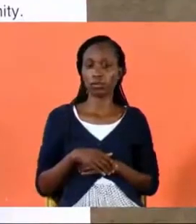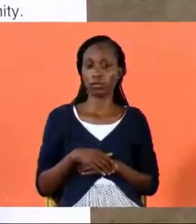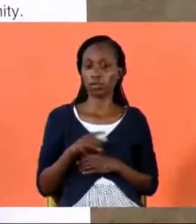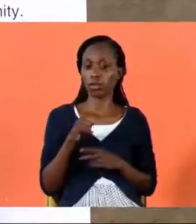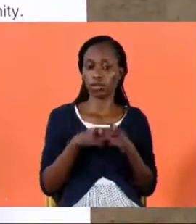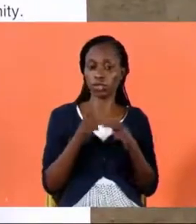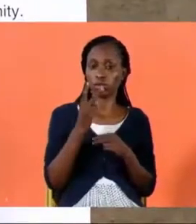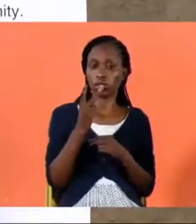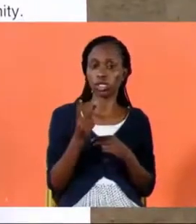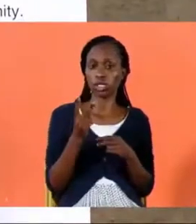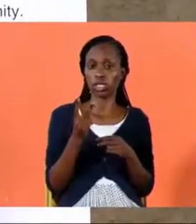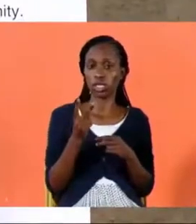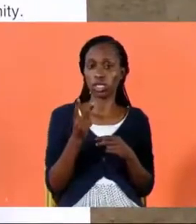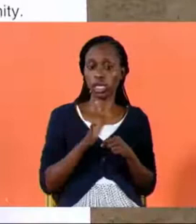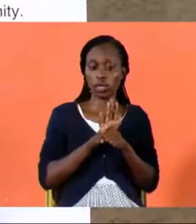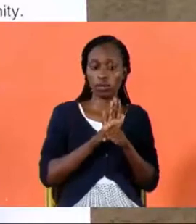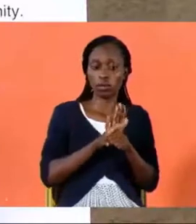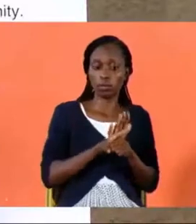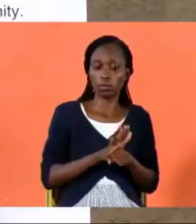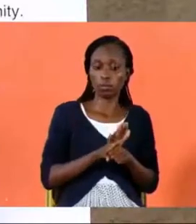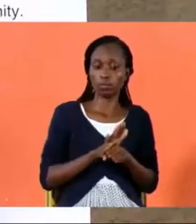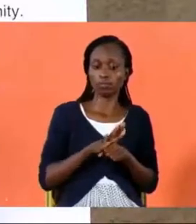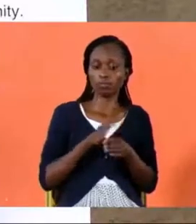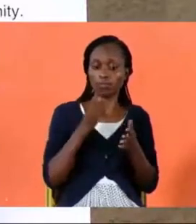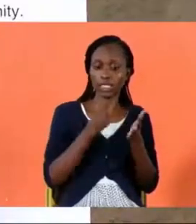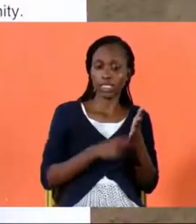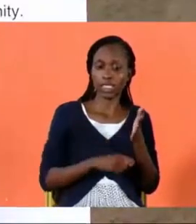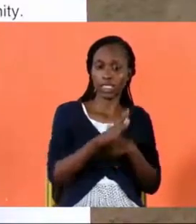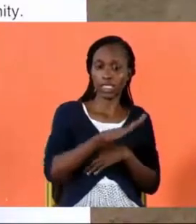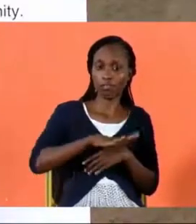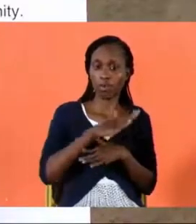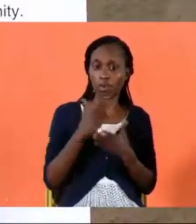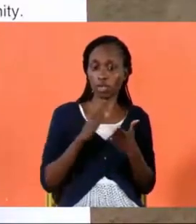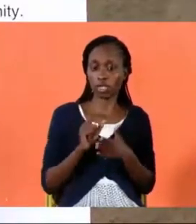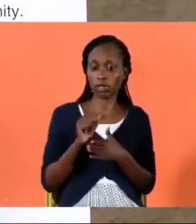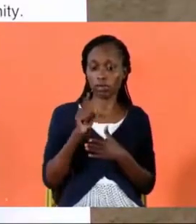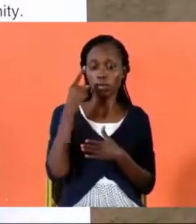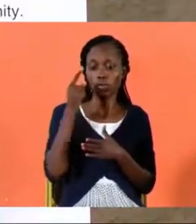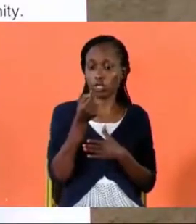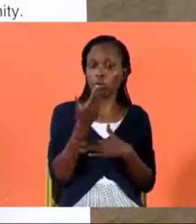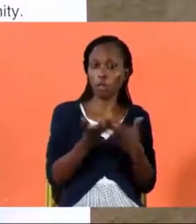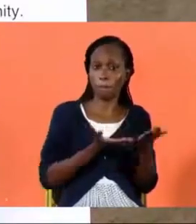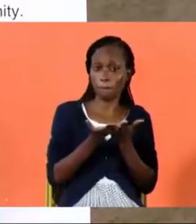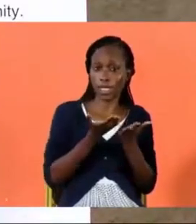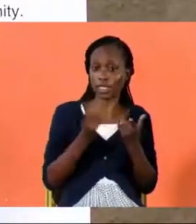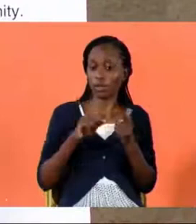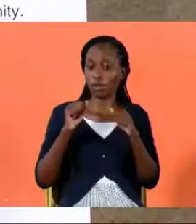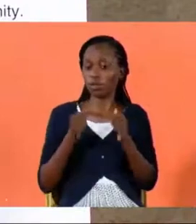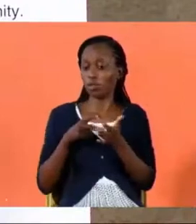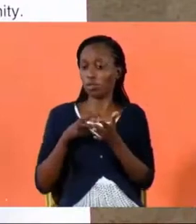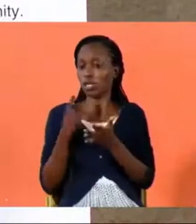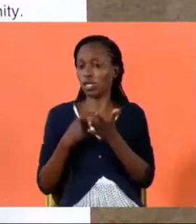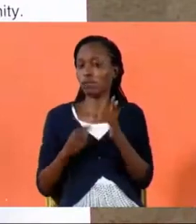to see, especially in very repressive tax environments where it's expensive for small and medium enterprises to be able to cope. What